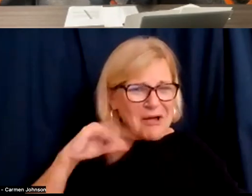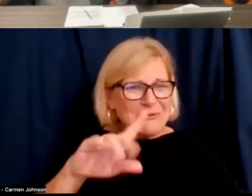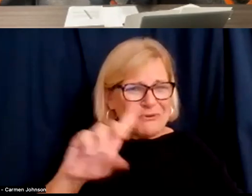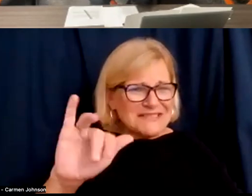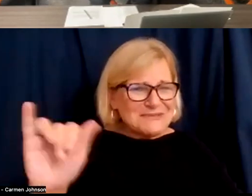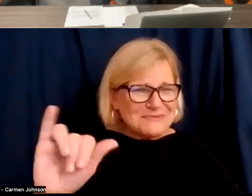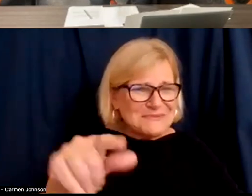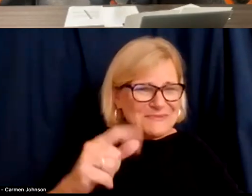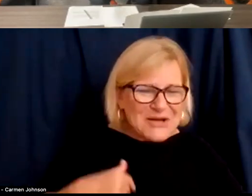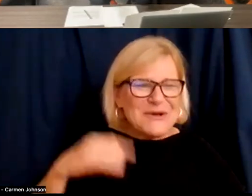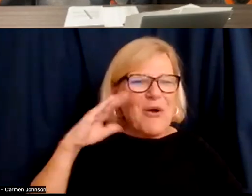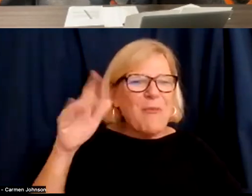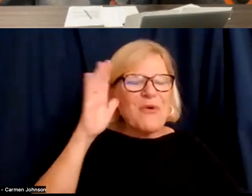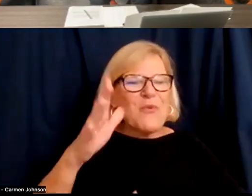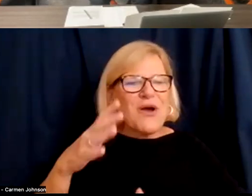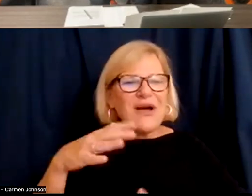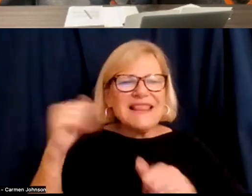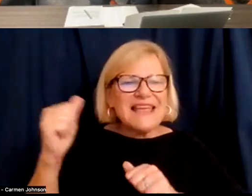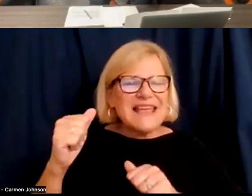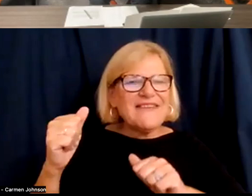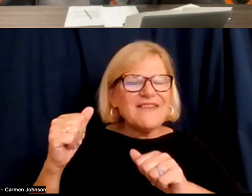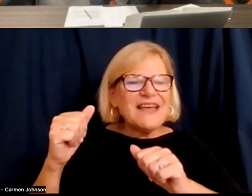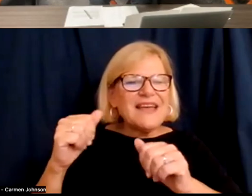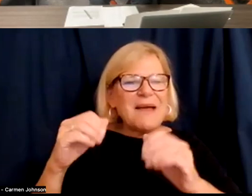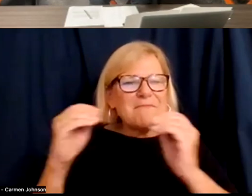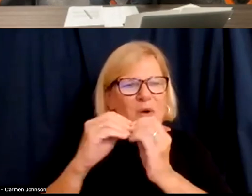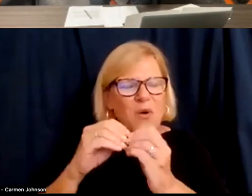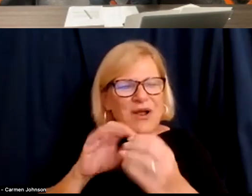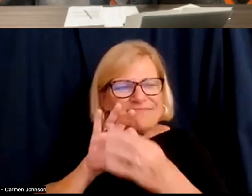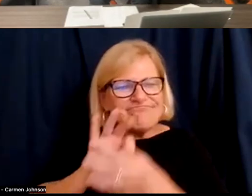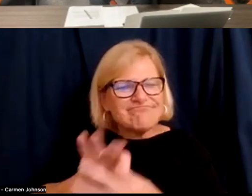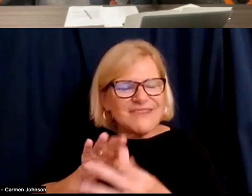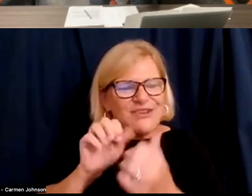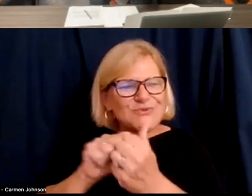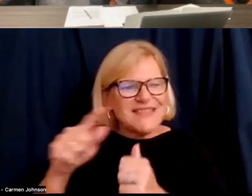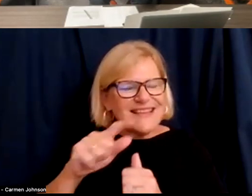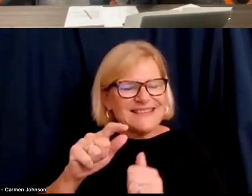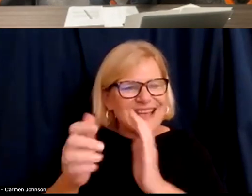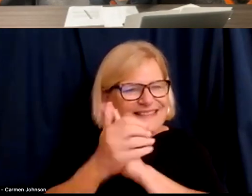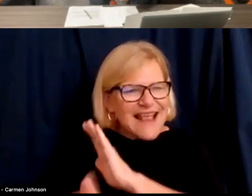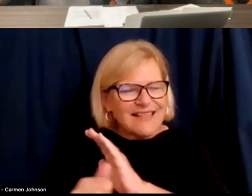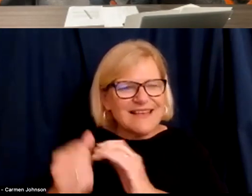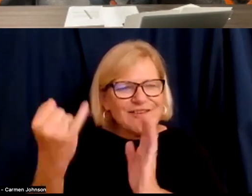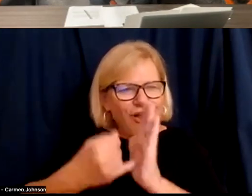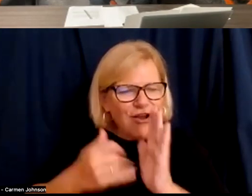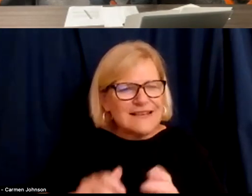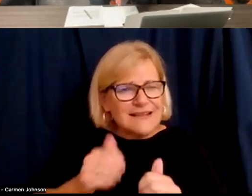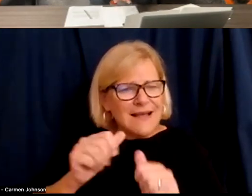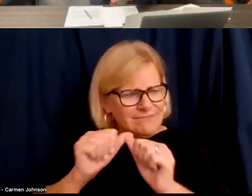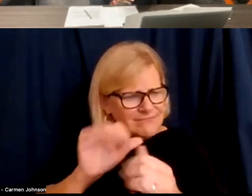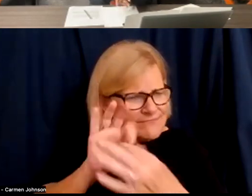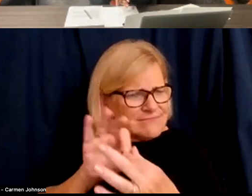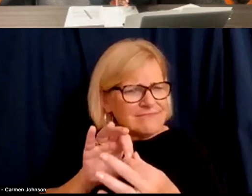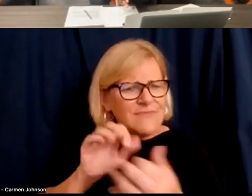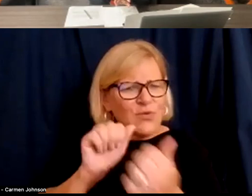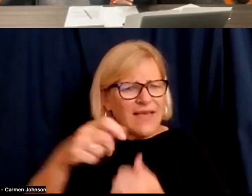well. We hope that you leave feeling more deeply connected to these talented artists. Please continue to remain in connection with our artists. You are